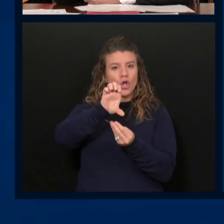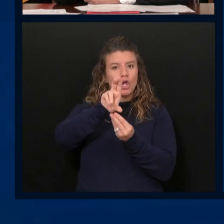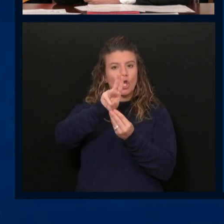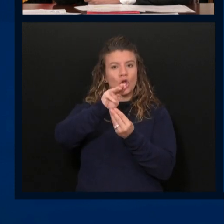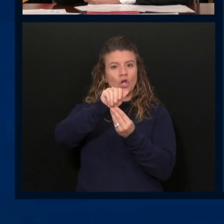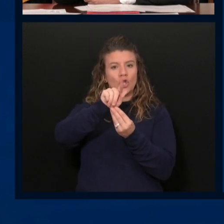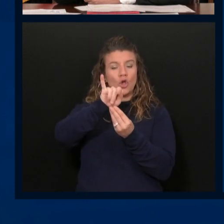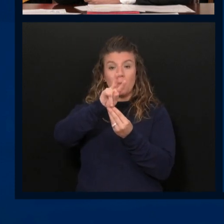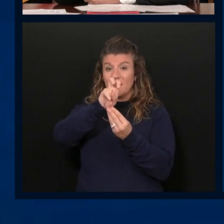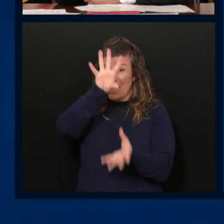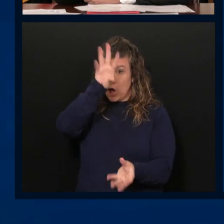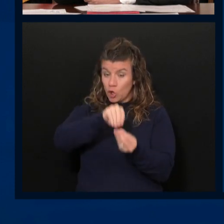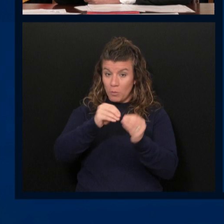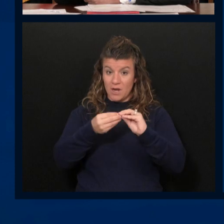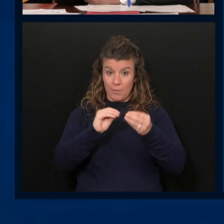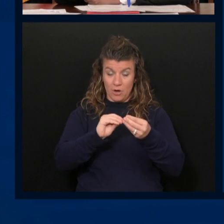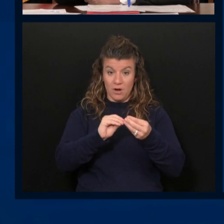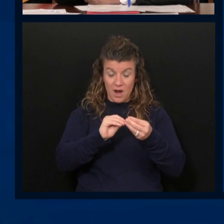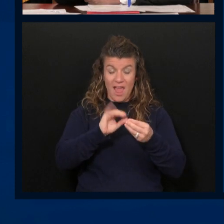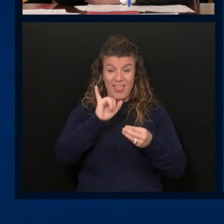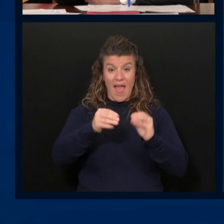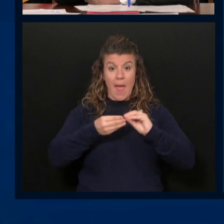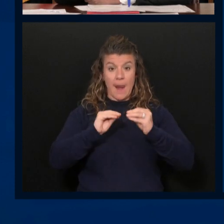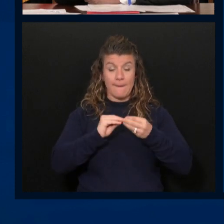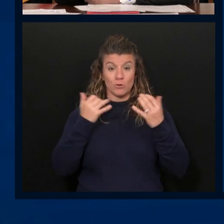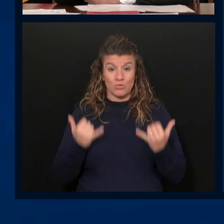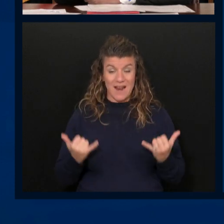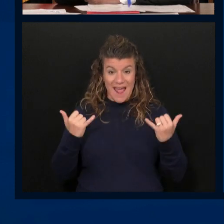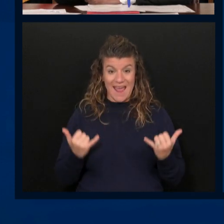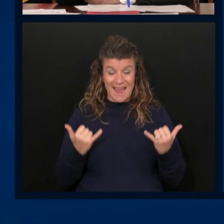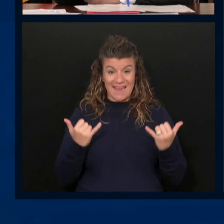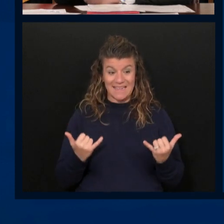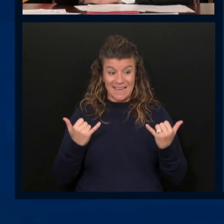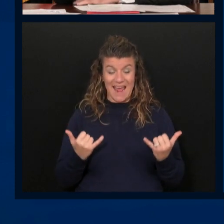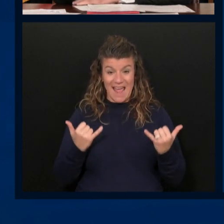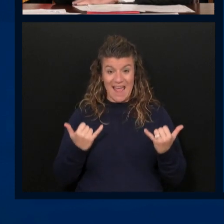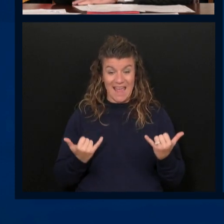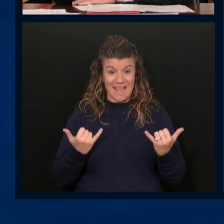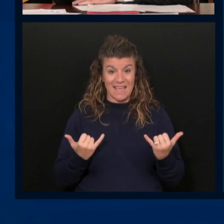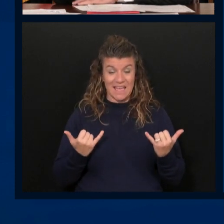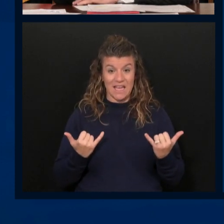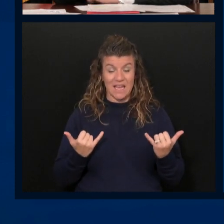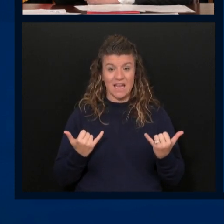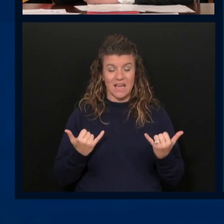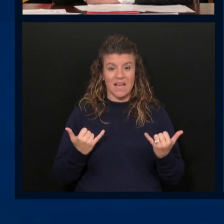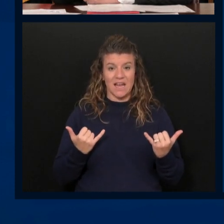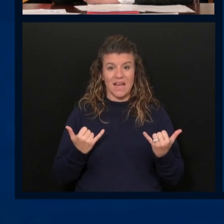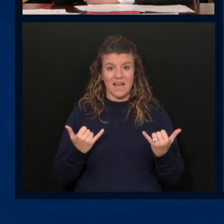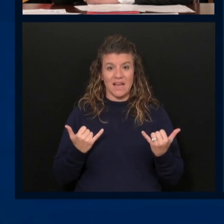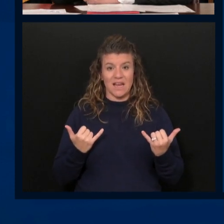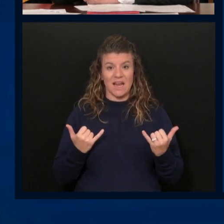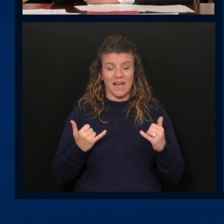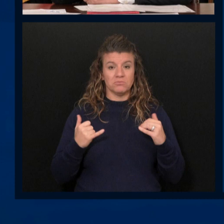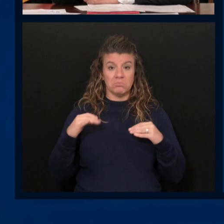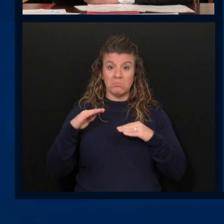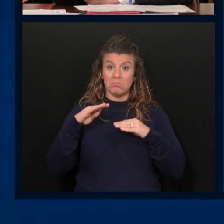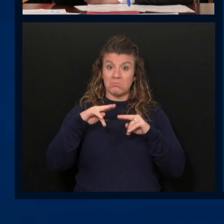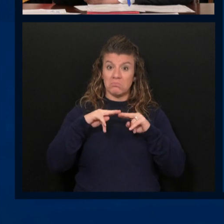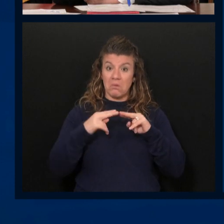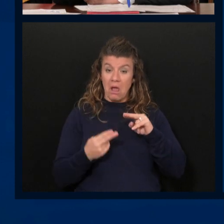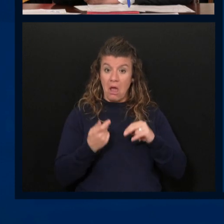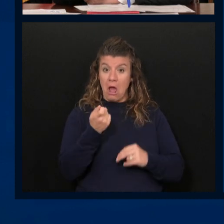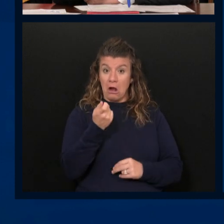Our cumulative number today has trended down a little bit more, and